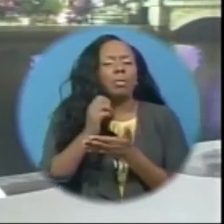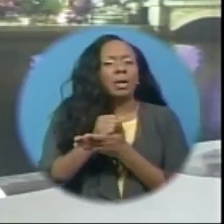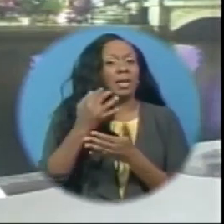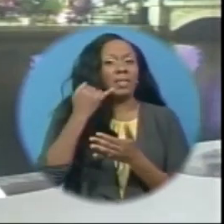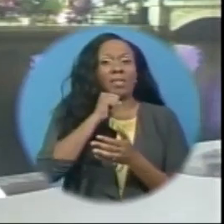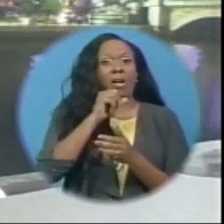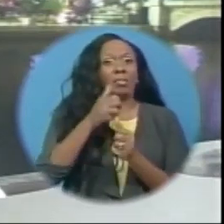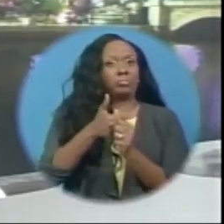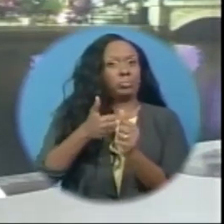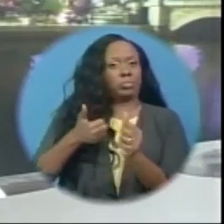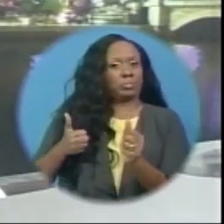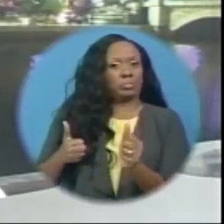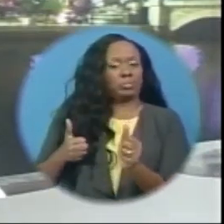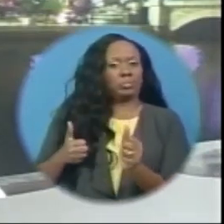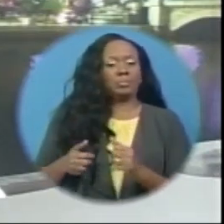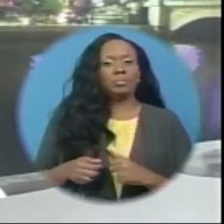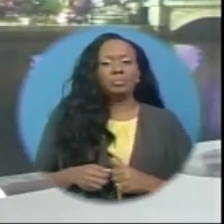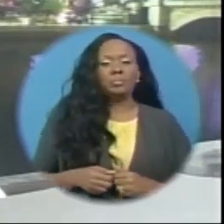they'll be.